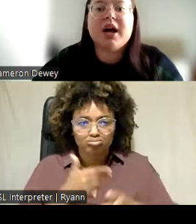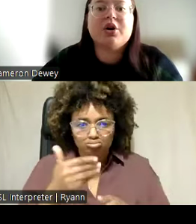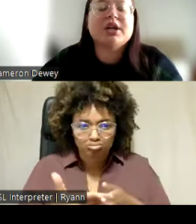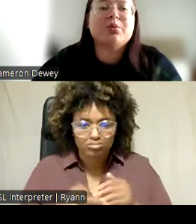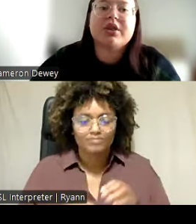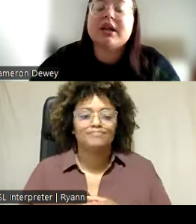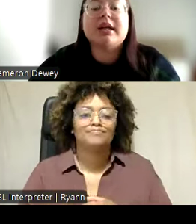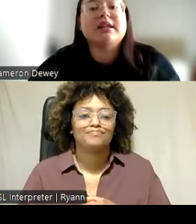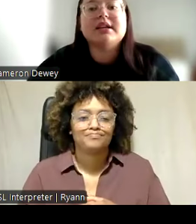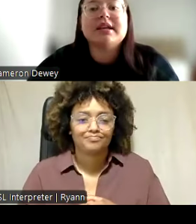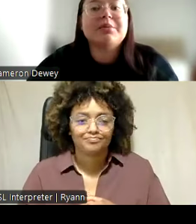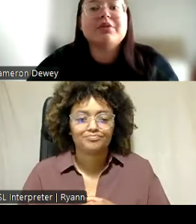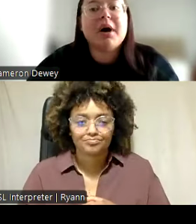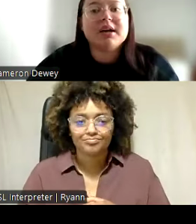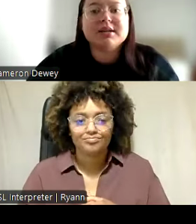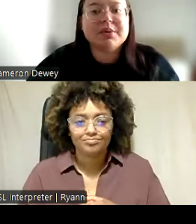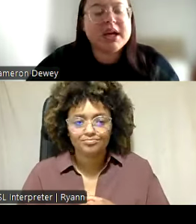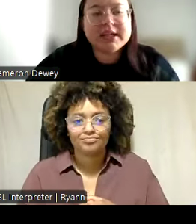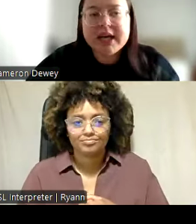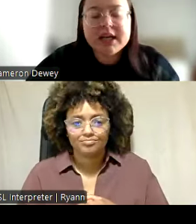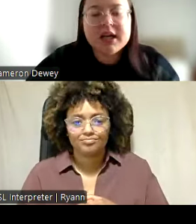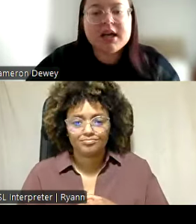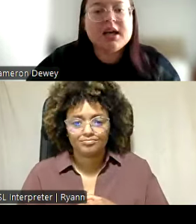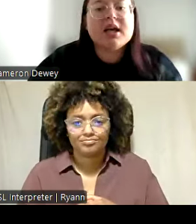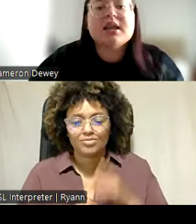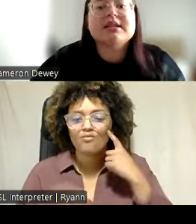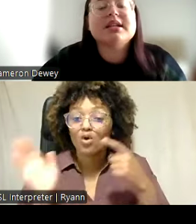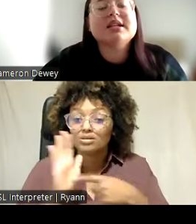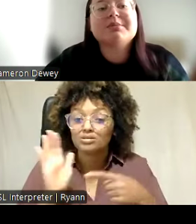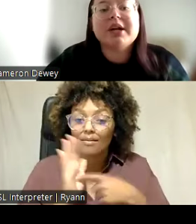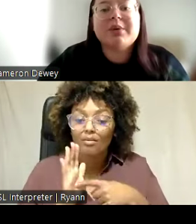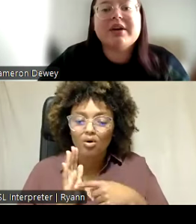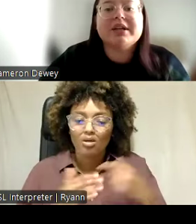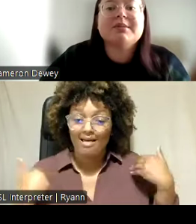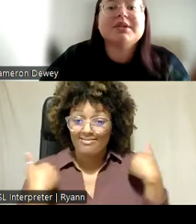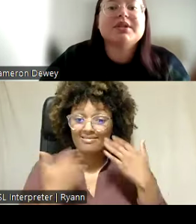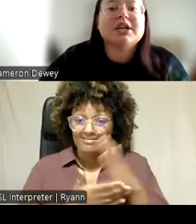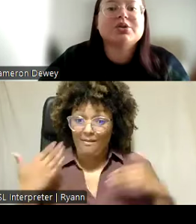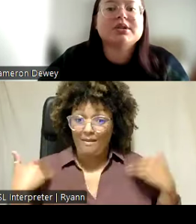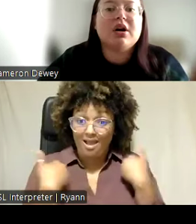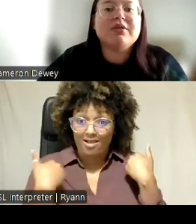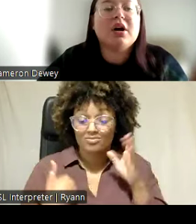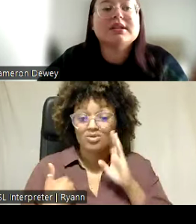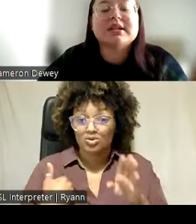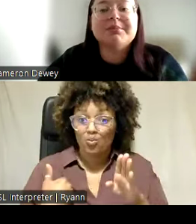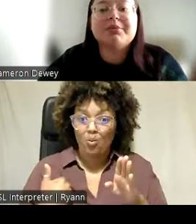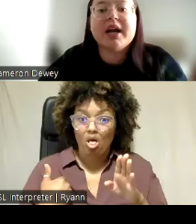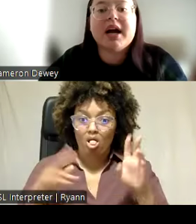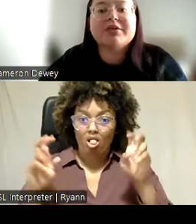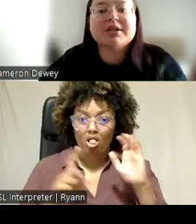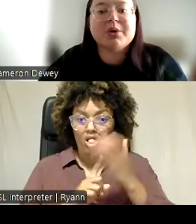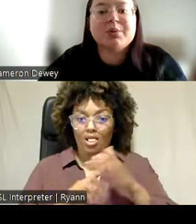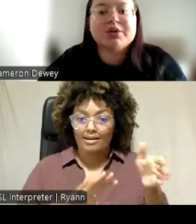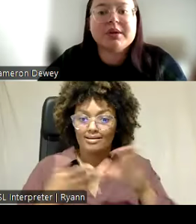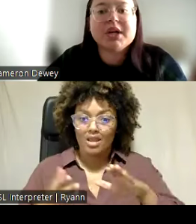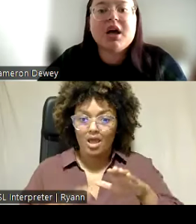the wild with it, like the example of a possum playing dead. This can explain why victims of sexual assault fall asleep right